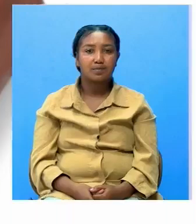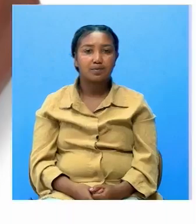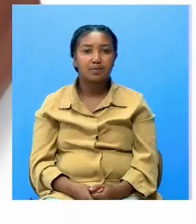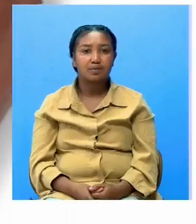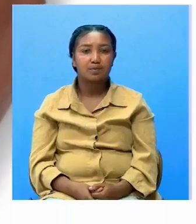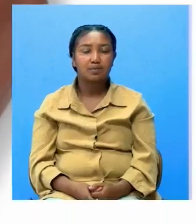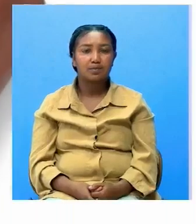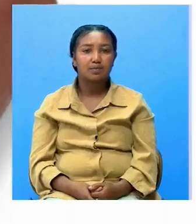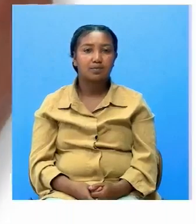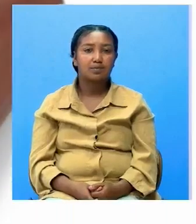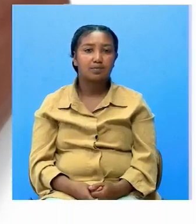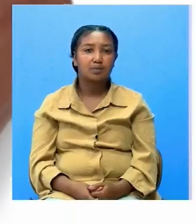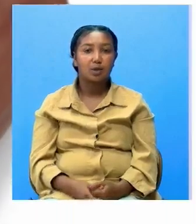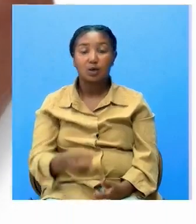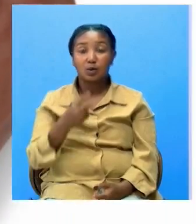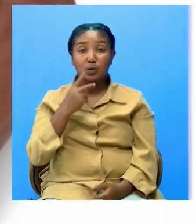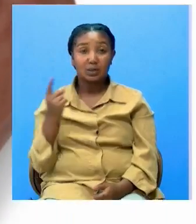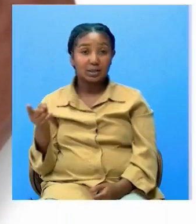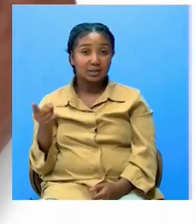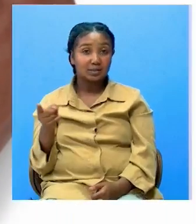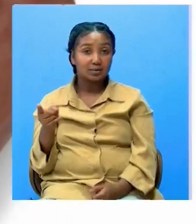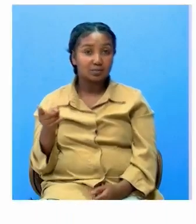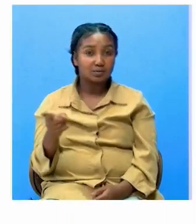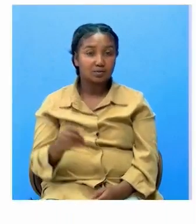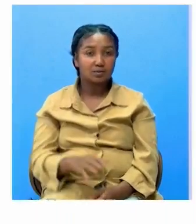my exam. Look.